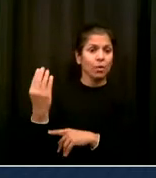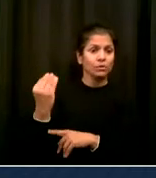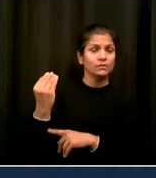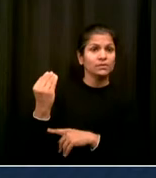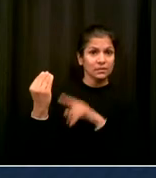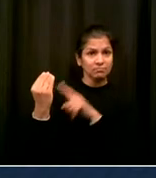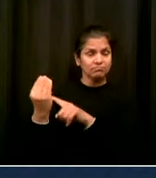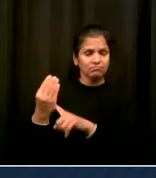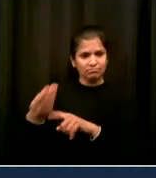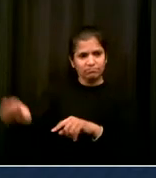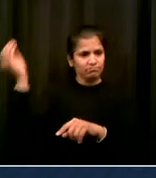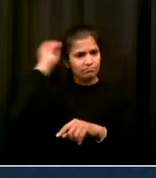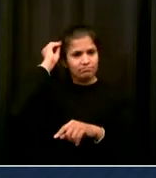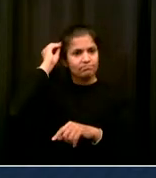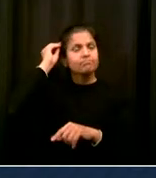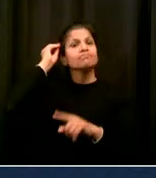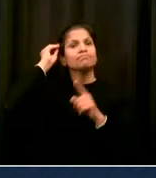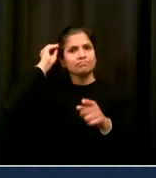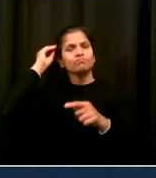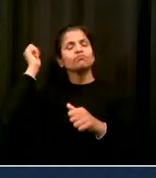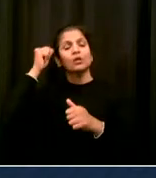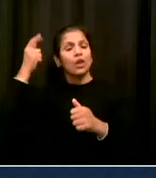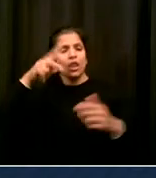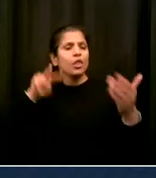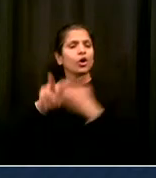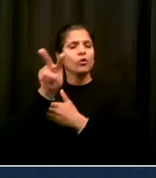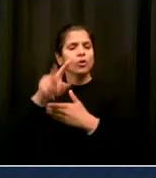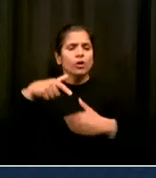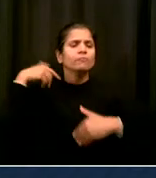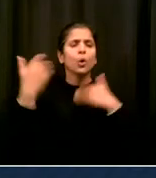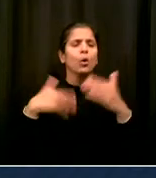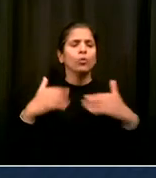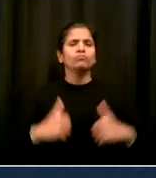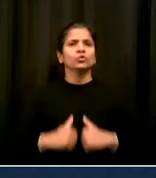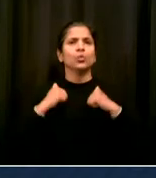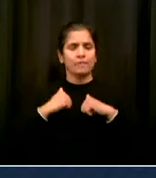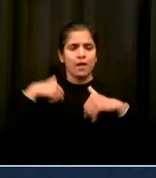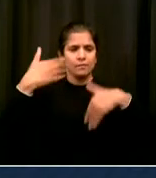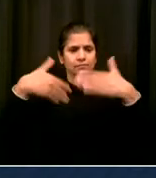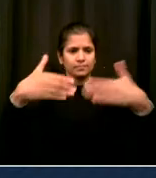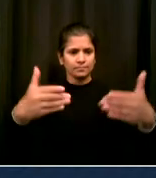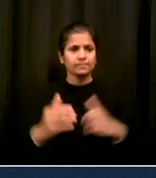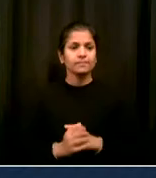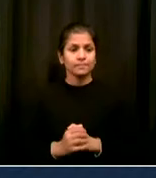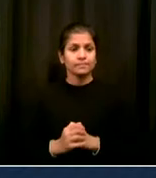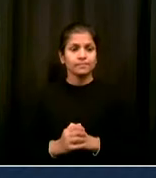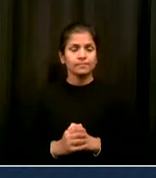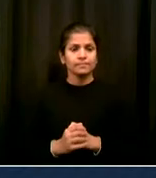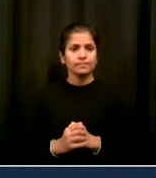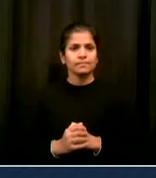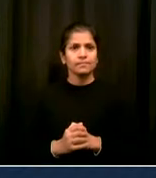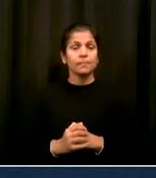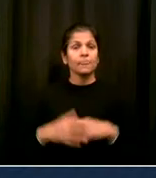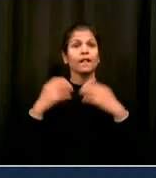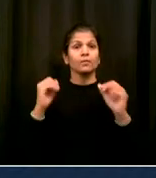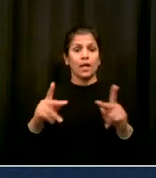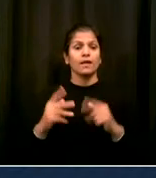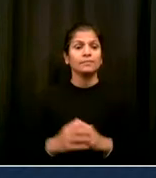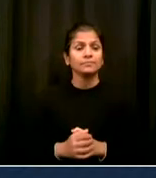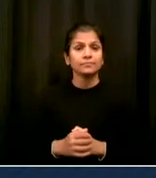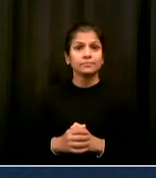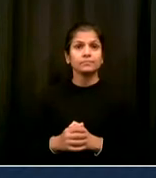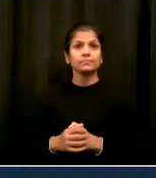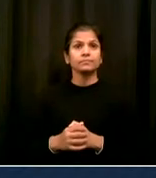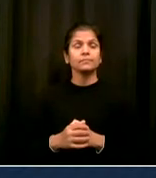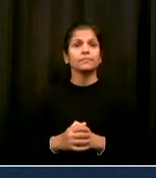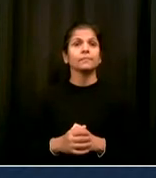and we have a city that is there for everyone going forward. So before I now move forward to